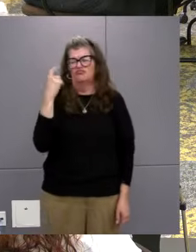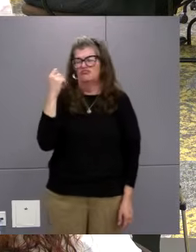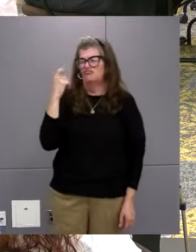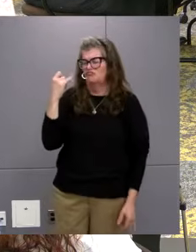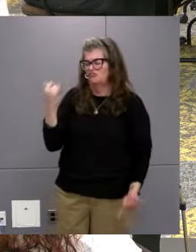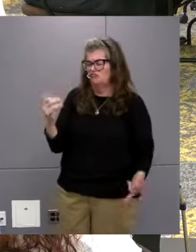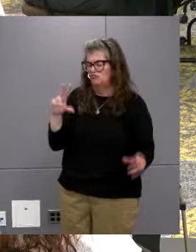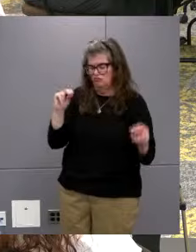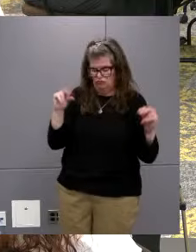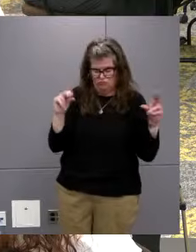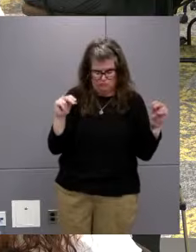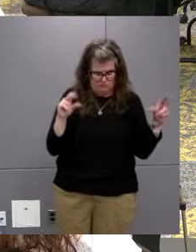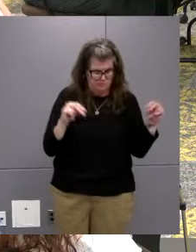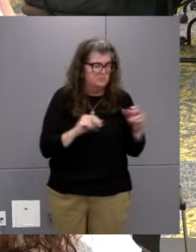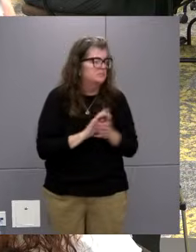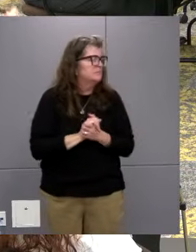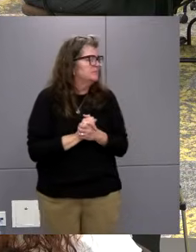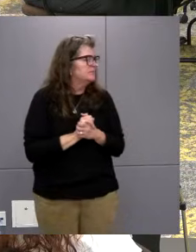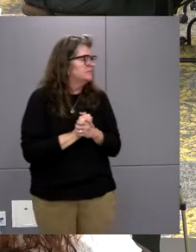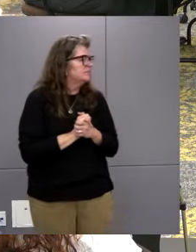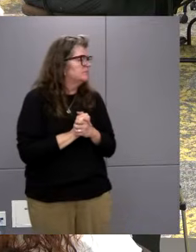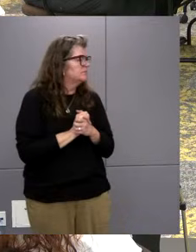Okay, John, did